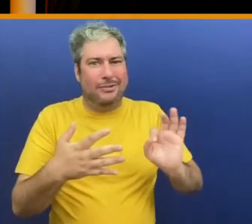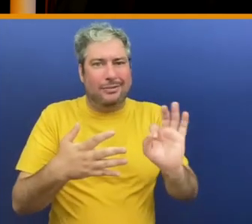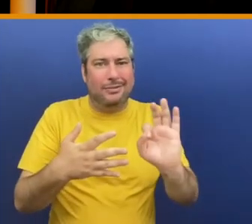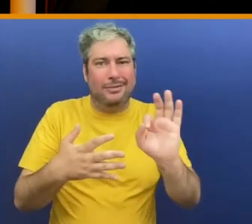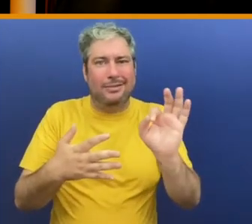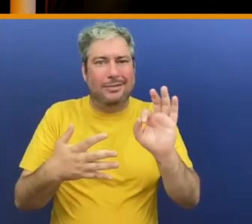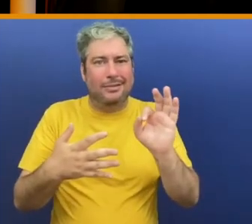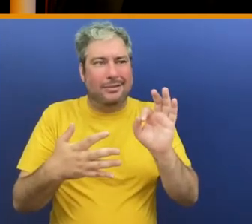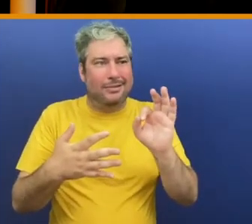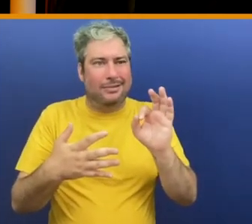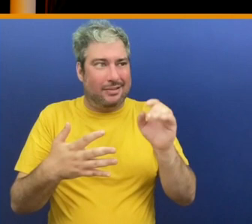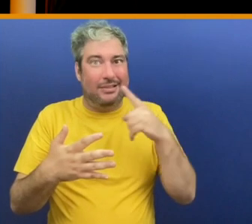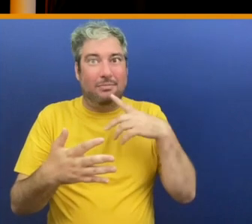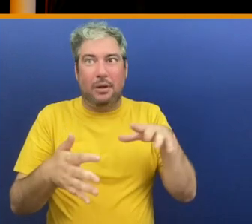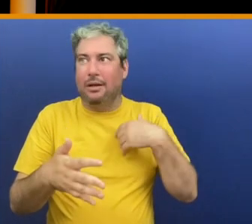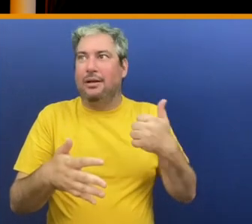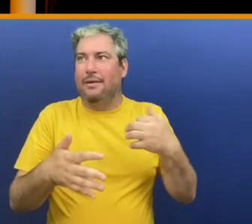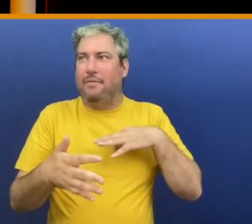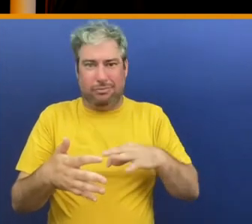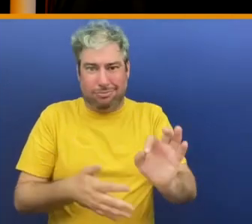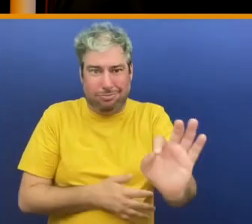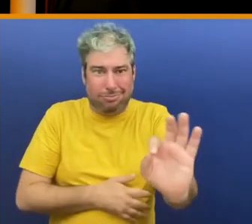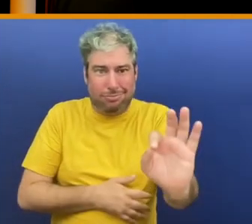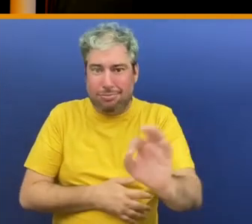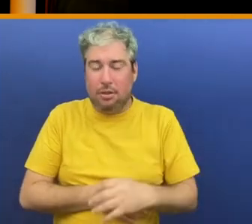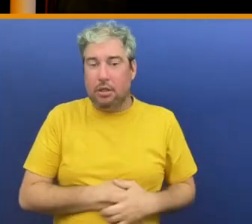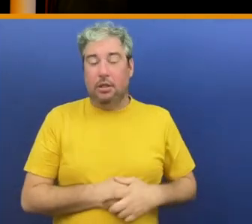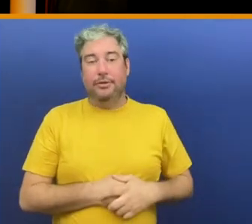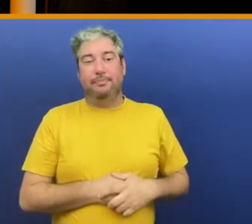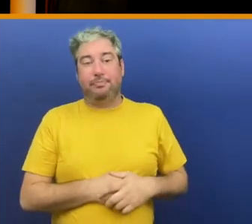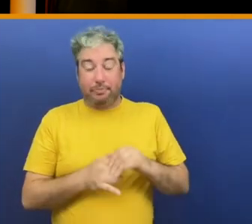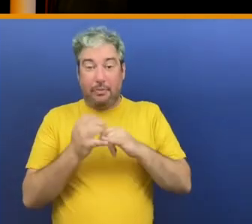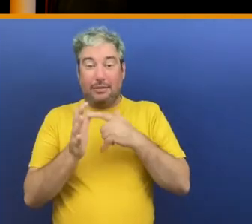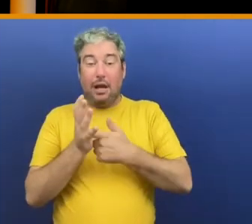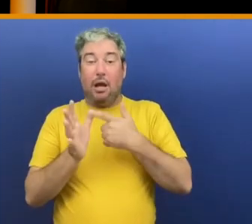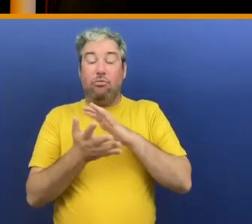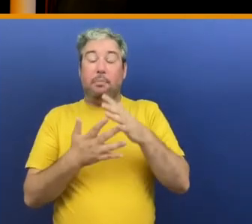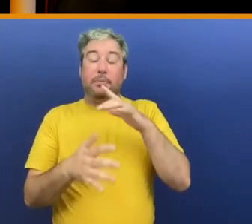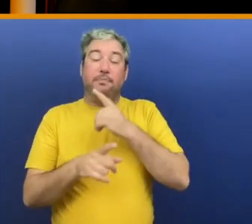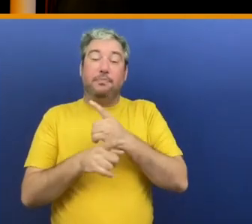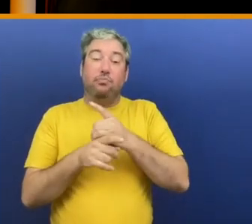the Australia deal and the difficulties with that. But the main point,